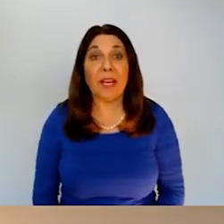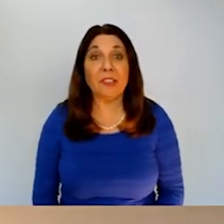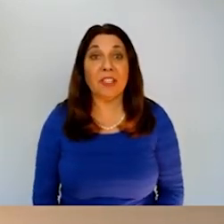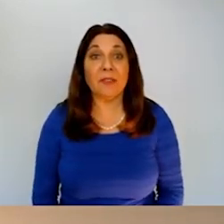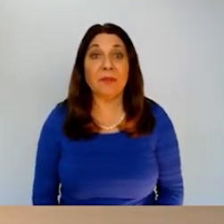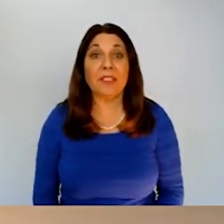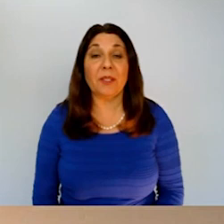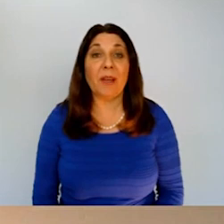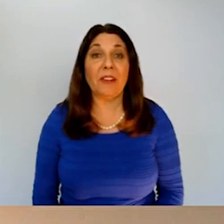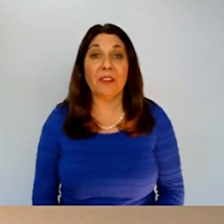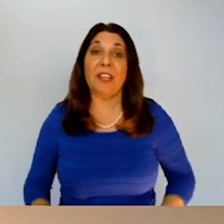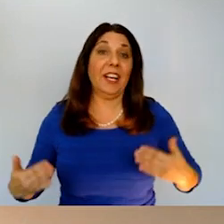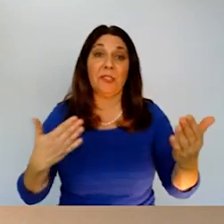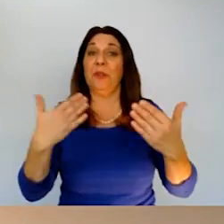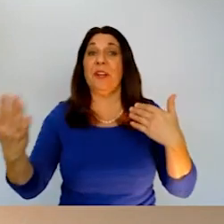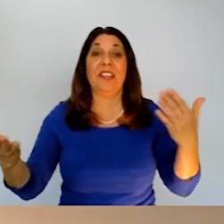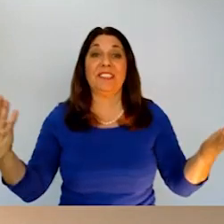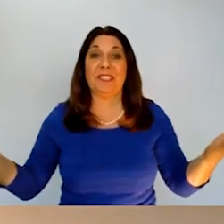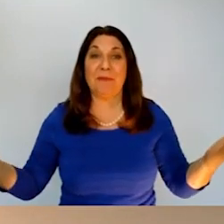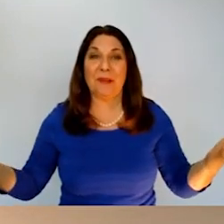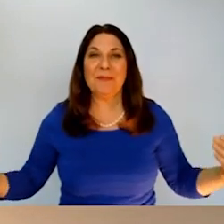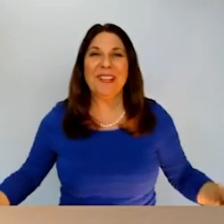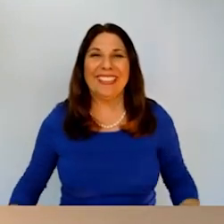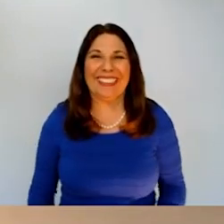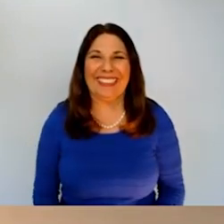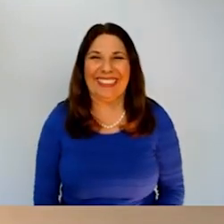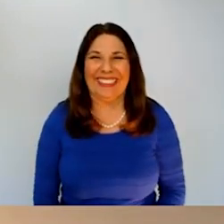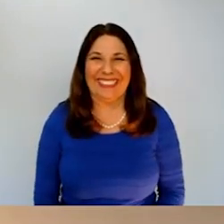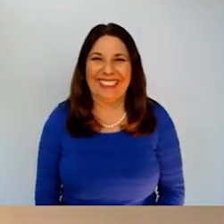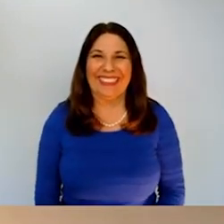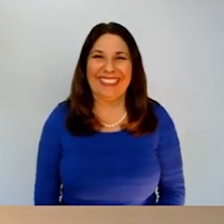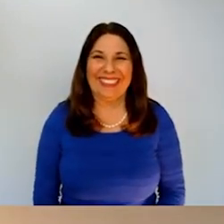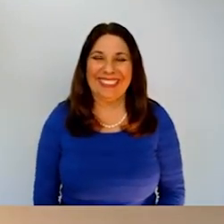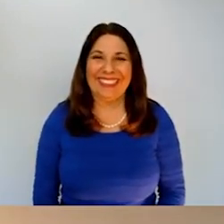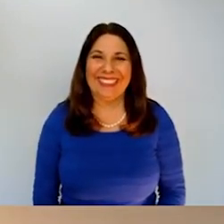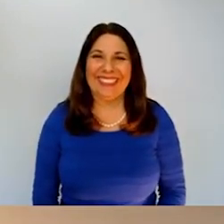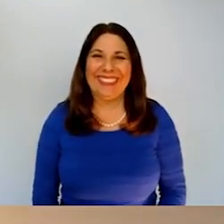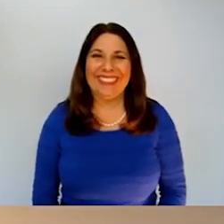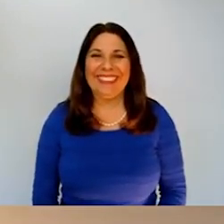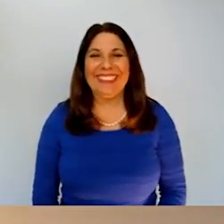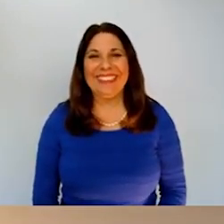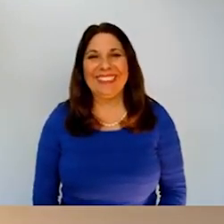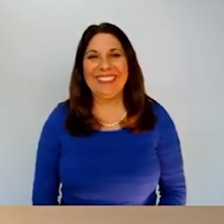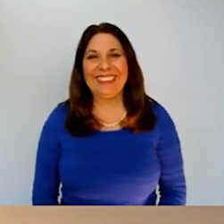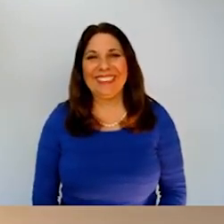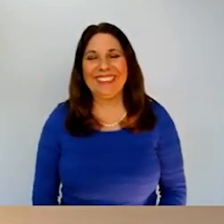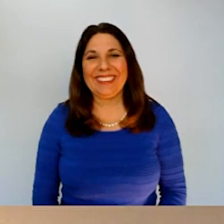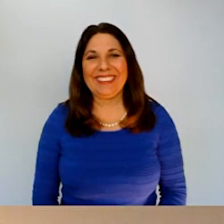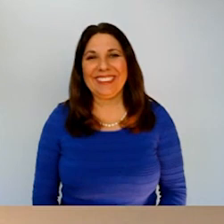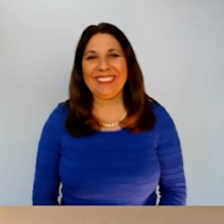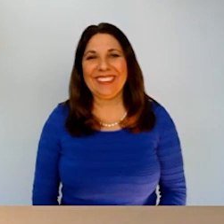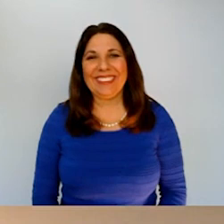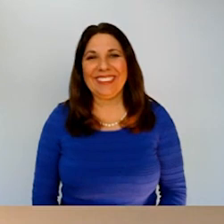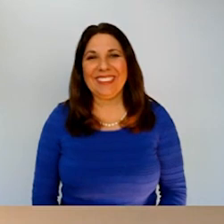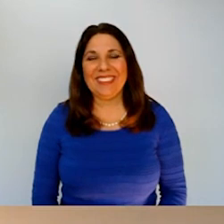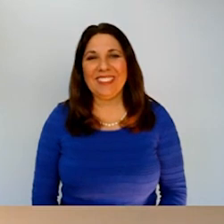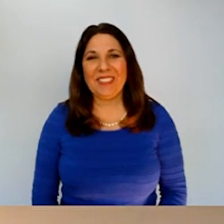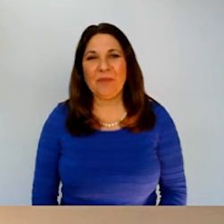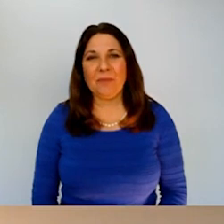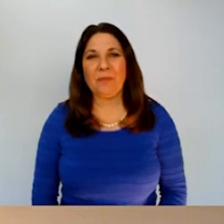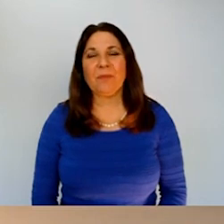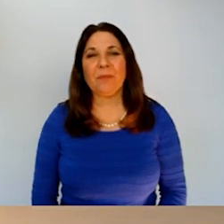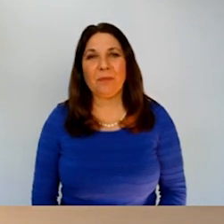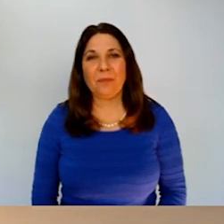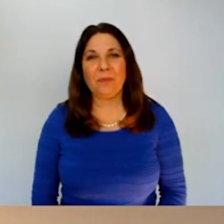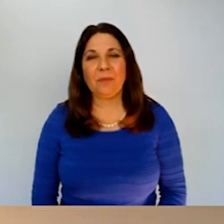would imagine. It doesn't matter. Look at us. We're not in the same room. Right. Well, they would be hiring me to do, public